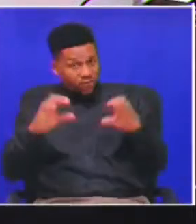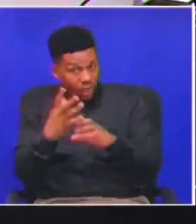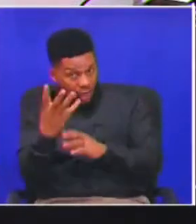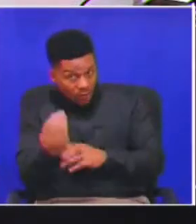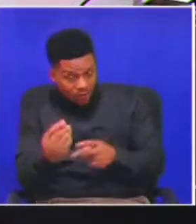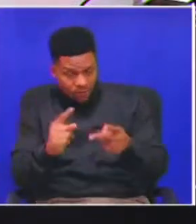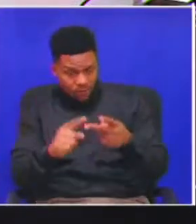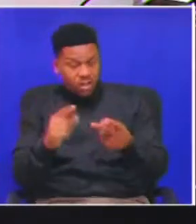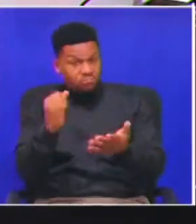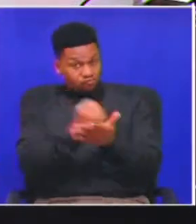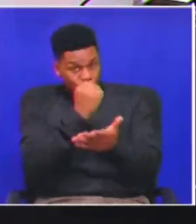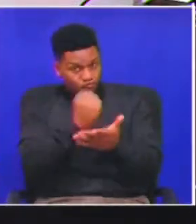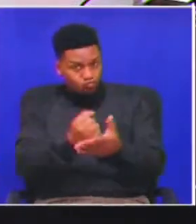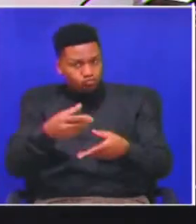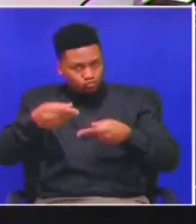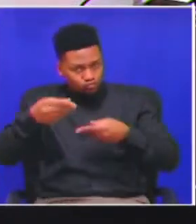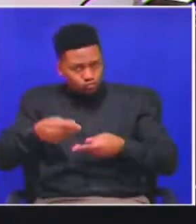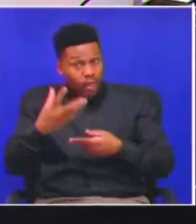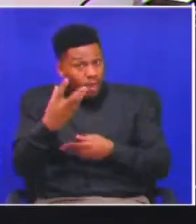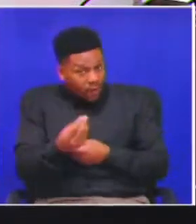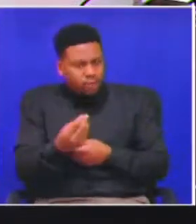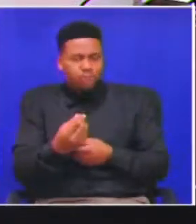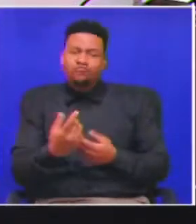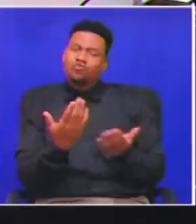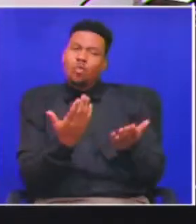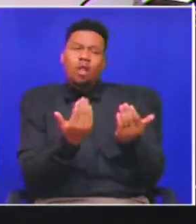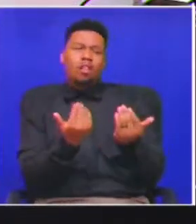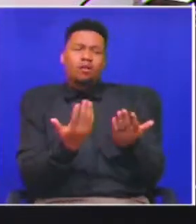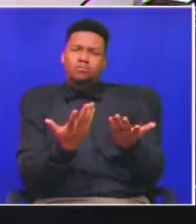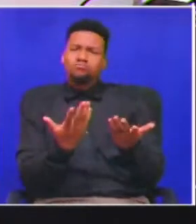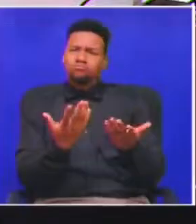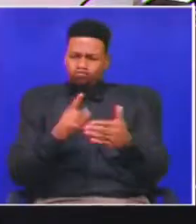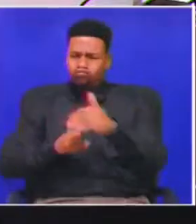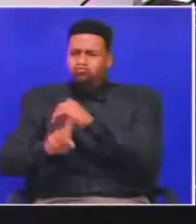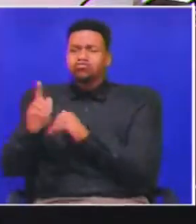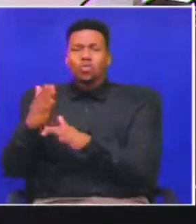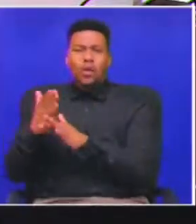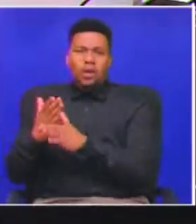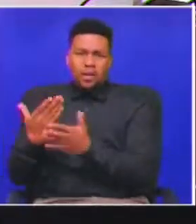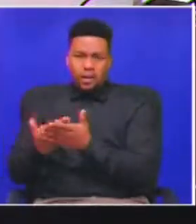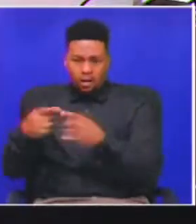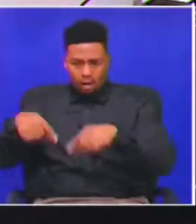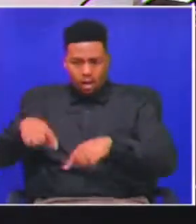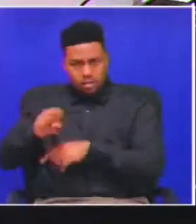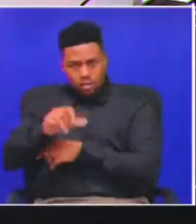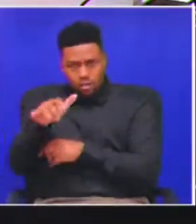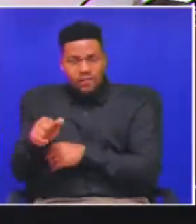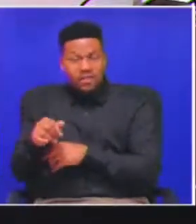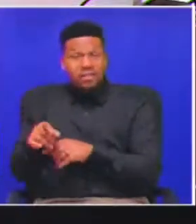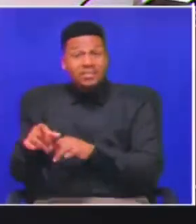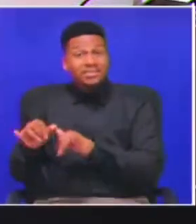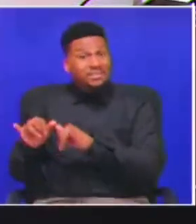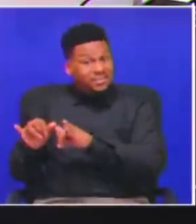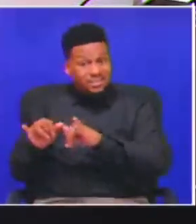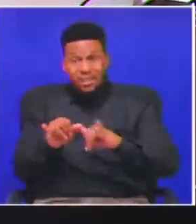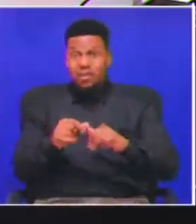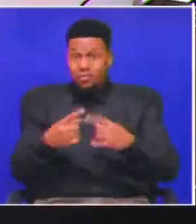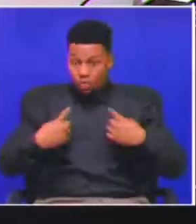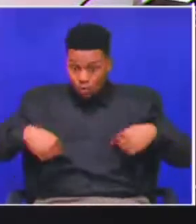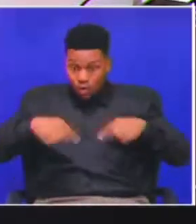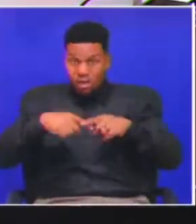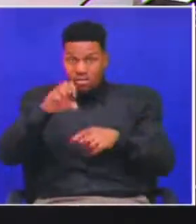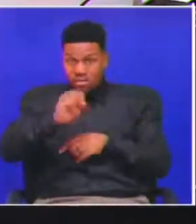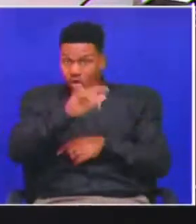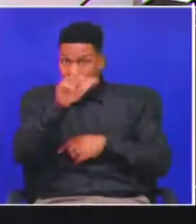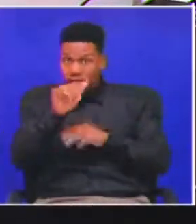we should also know that South Africans, even as they go to other countries, they can't just walk into a country and